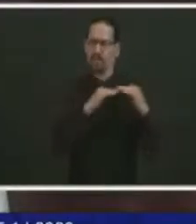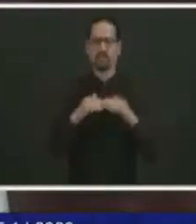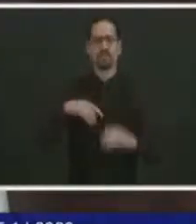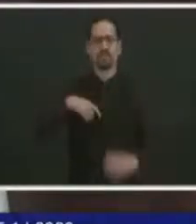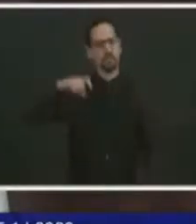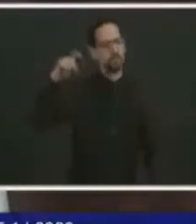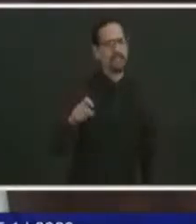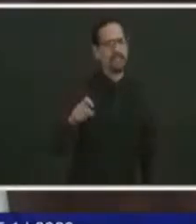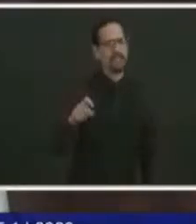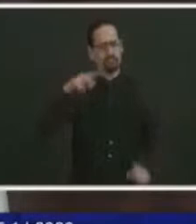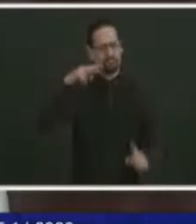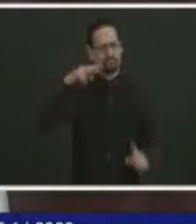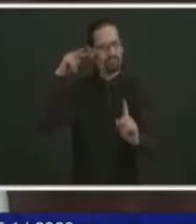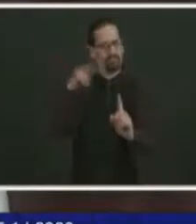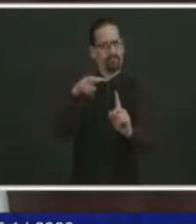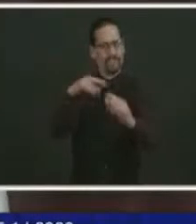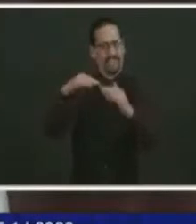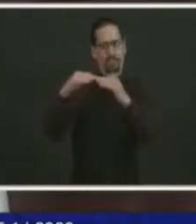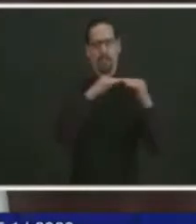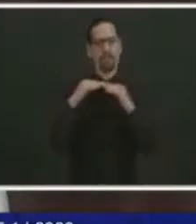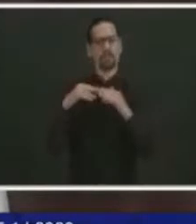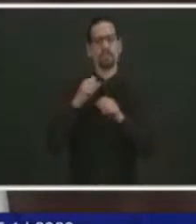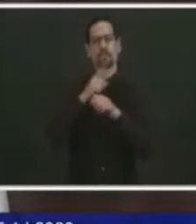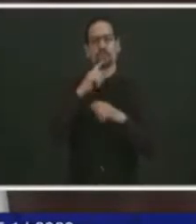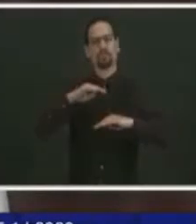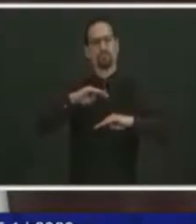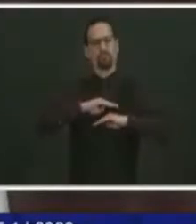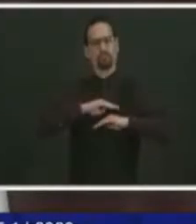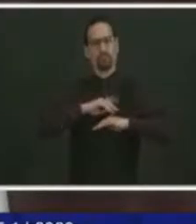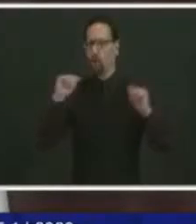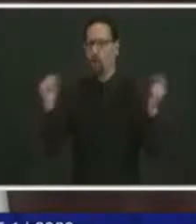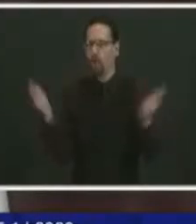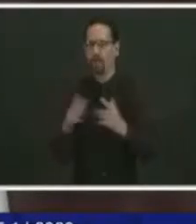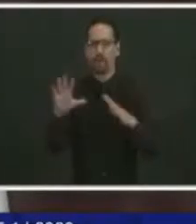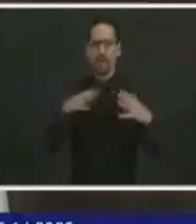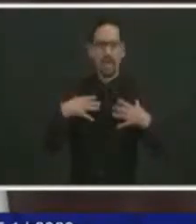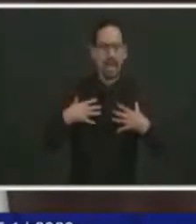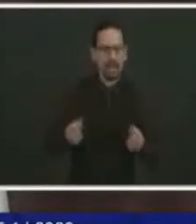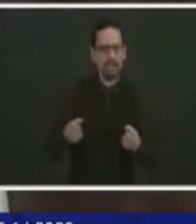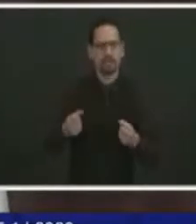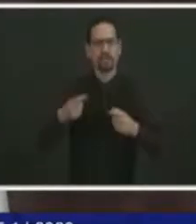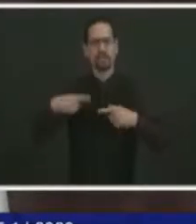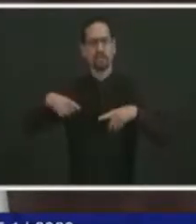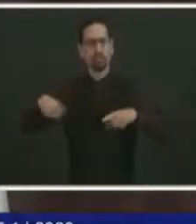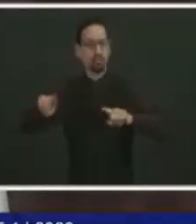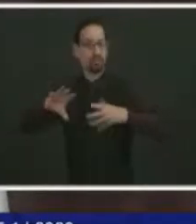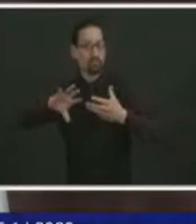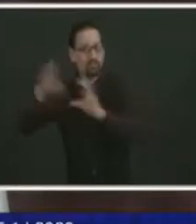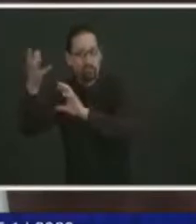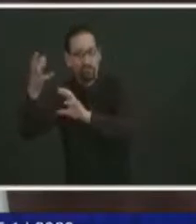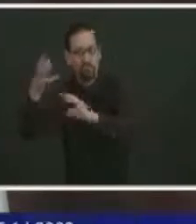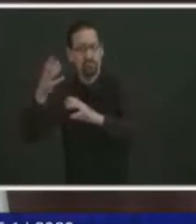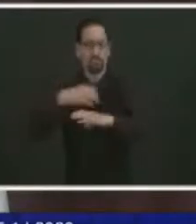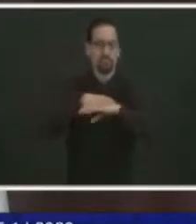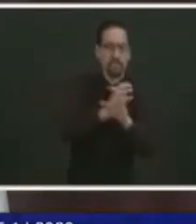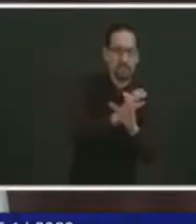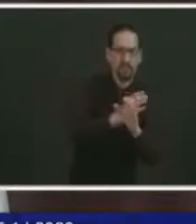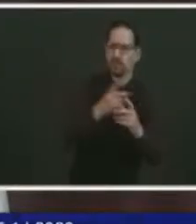way that we meet the crisis. An equity lens to healthcare, testing, contact tracing,